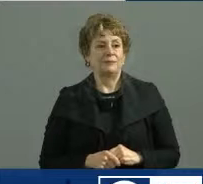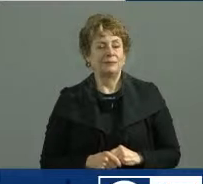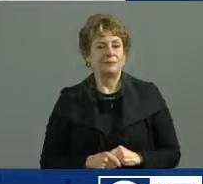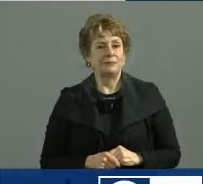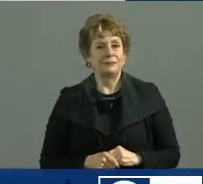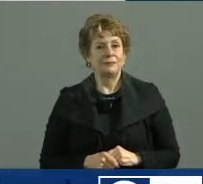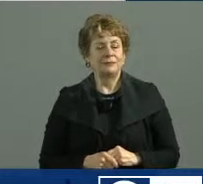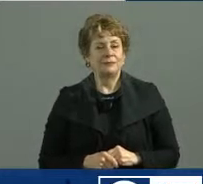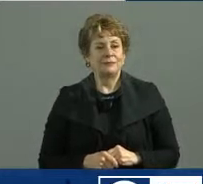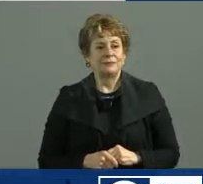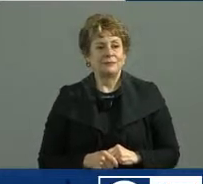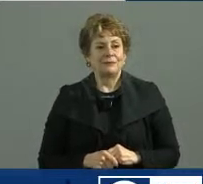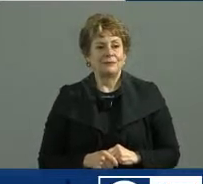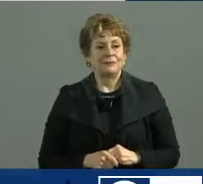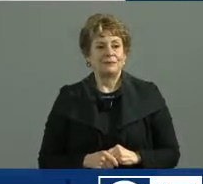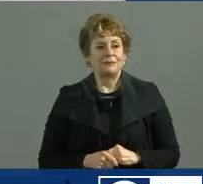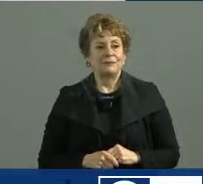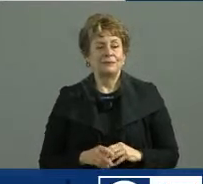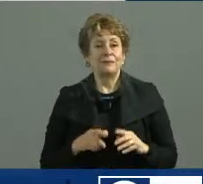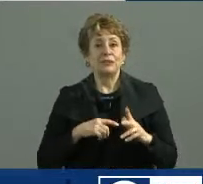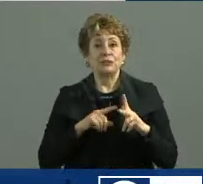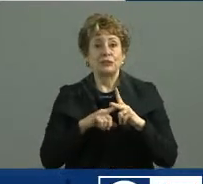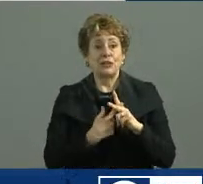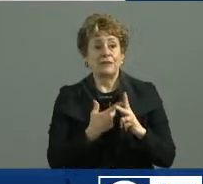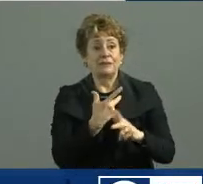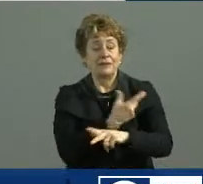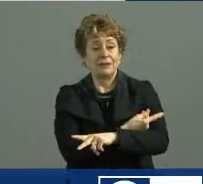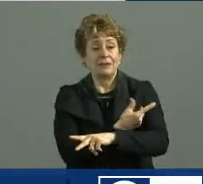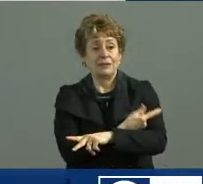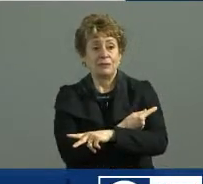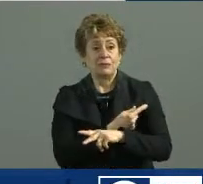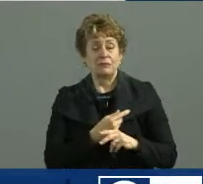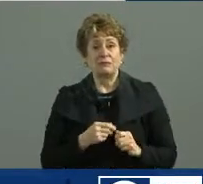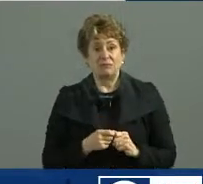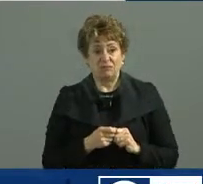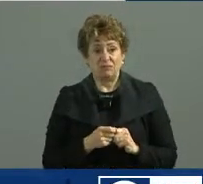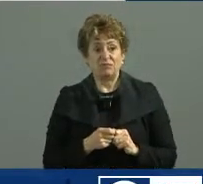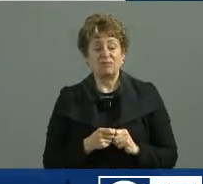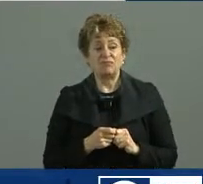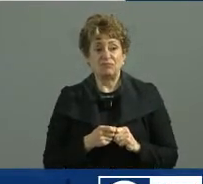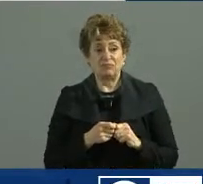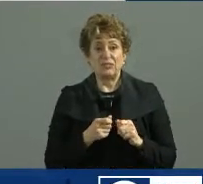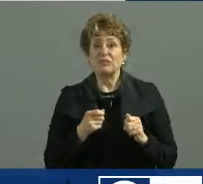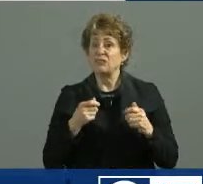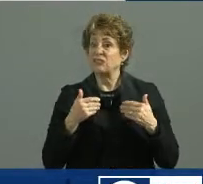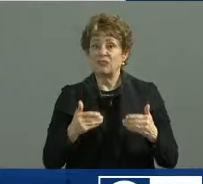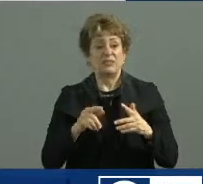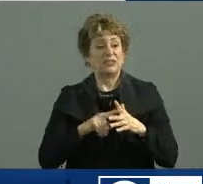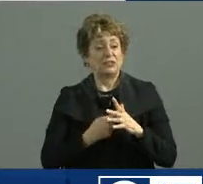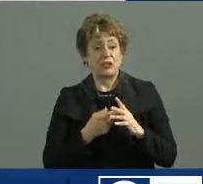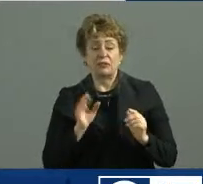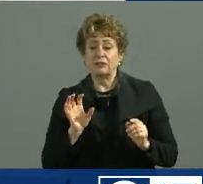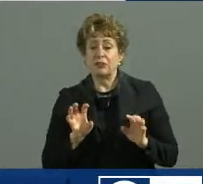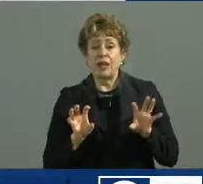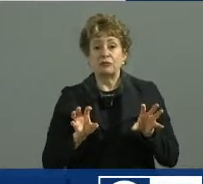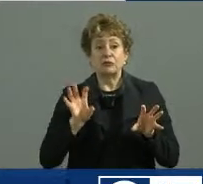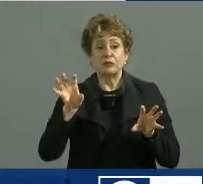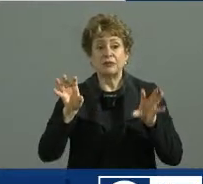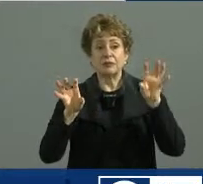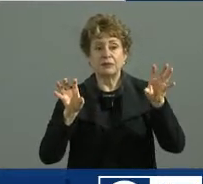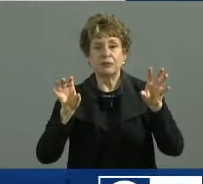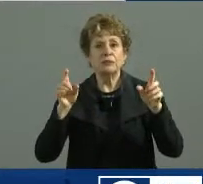As we've started to vaccinate, several counties decided to work with regional sites. Those sites